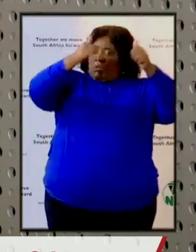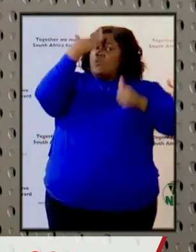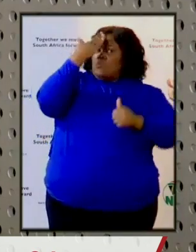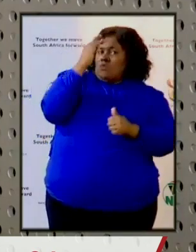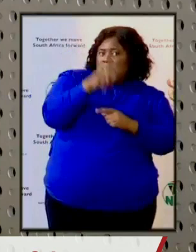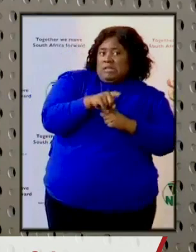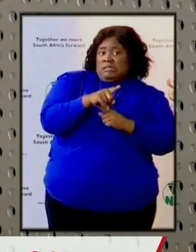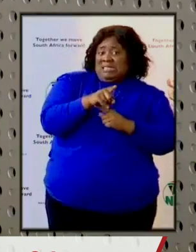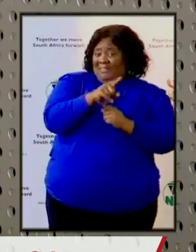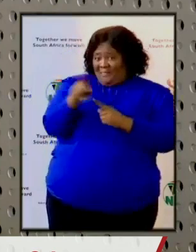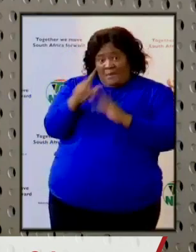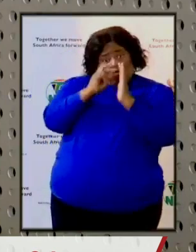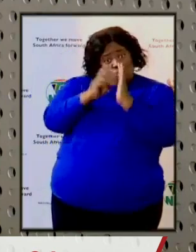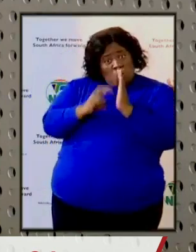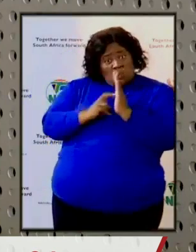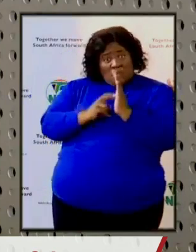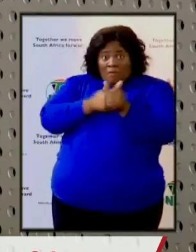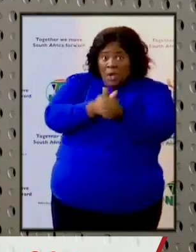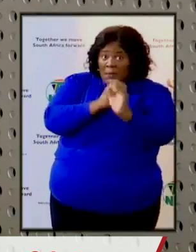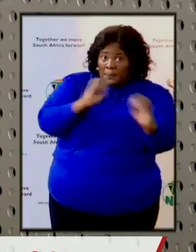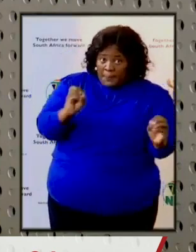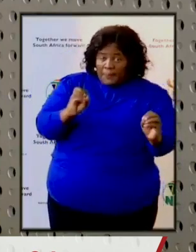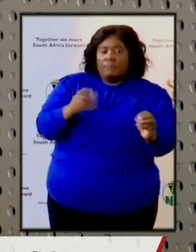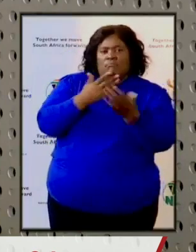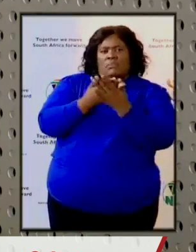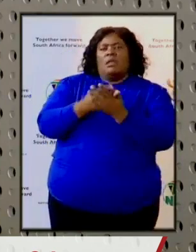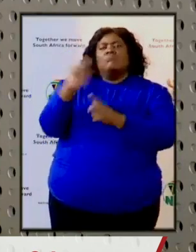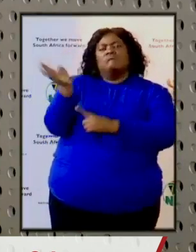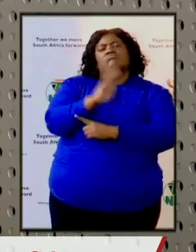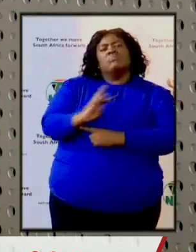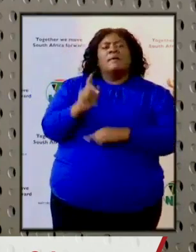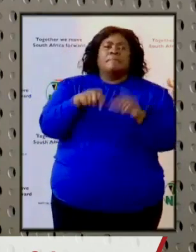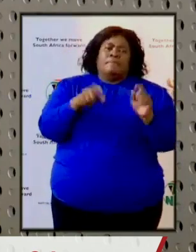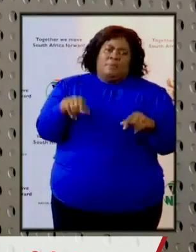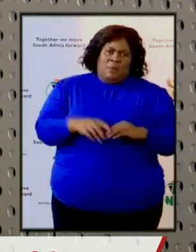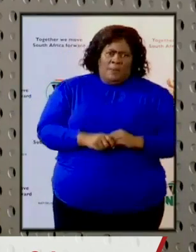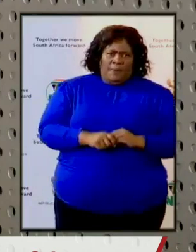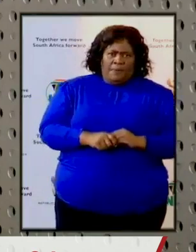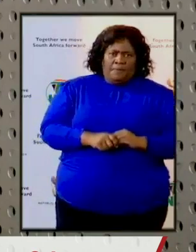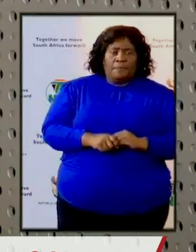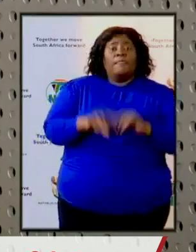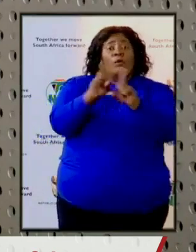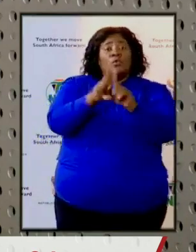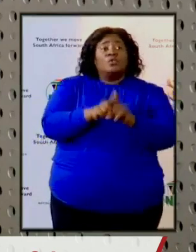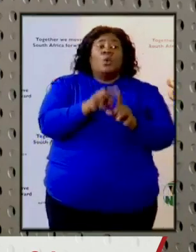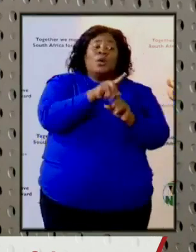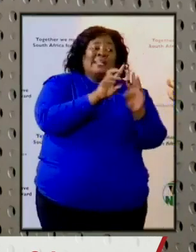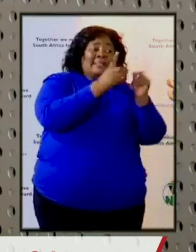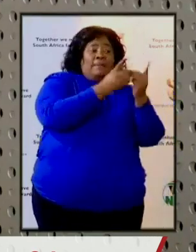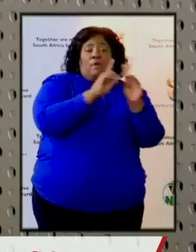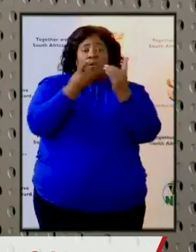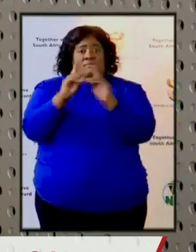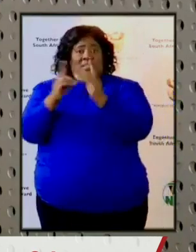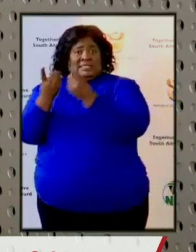can raise an alarm. But also the departments that work with